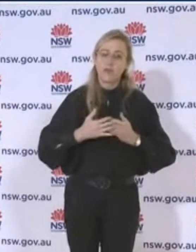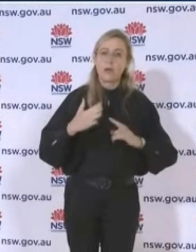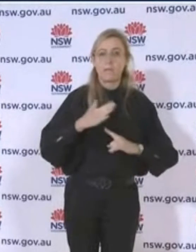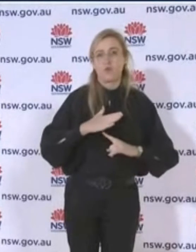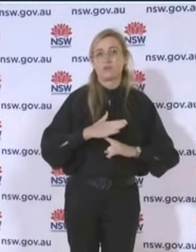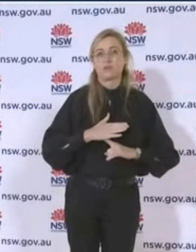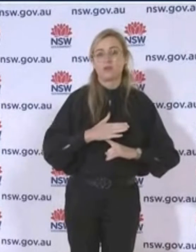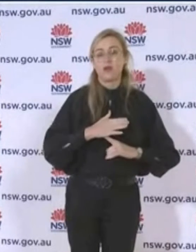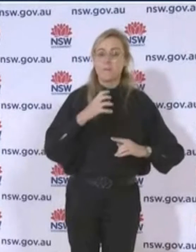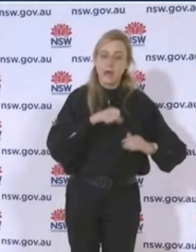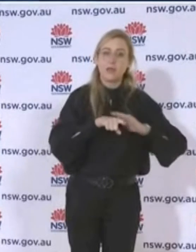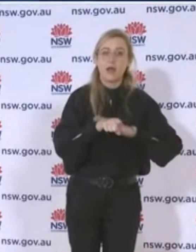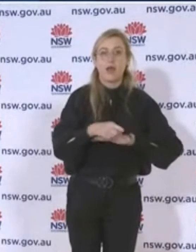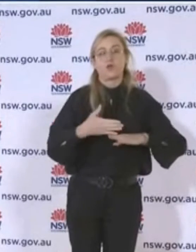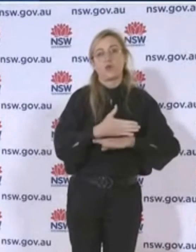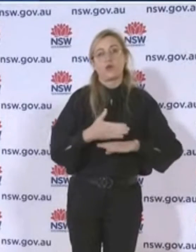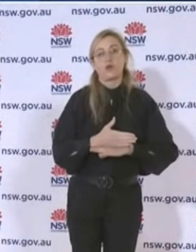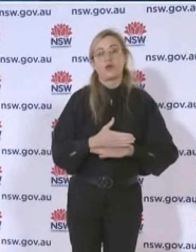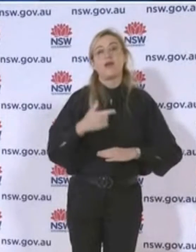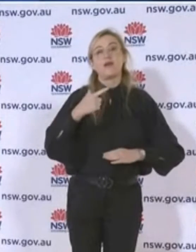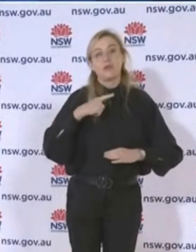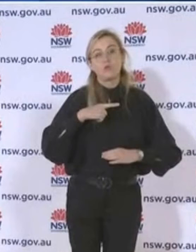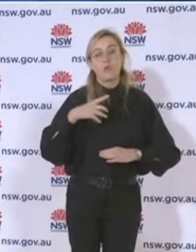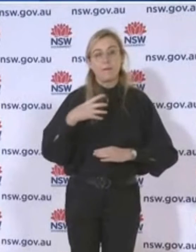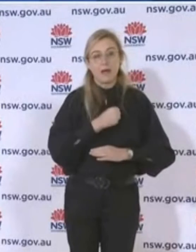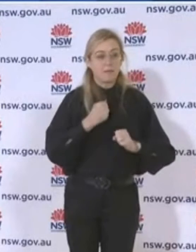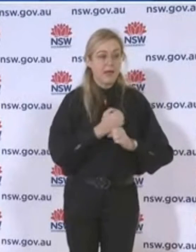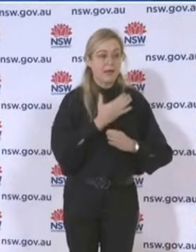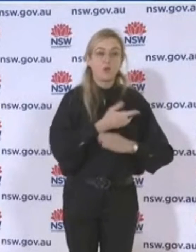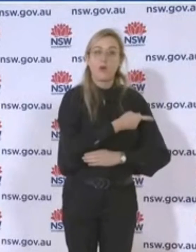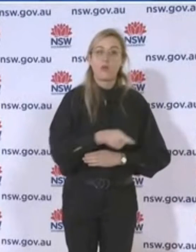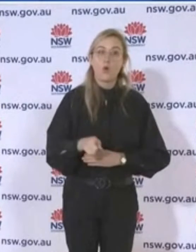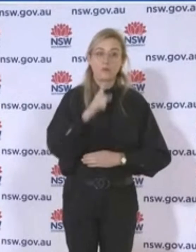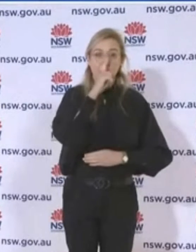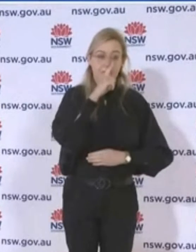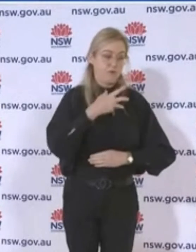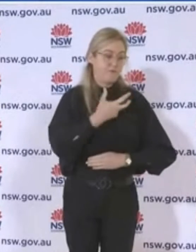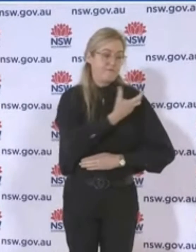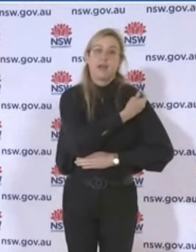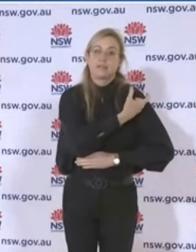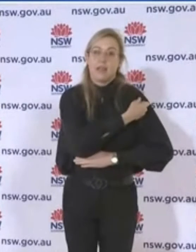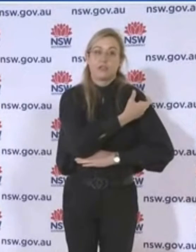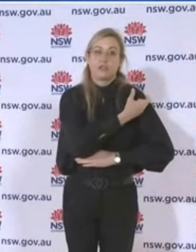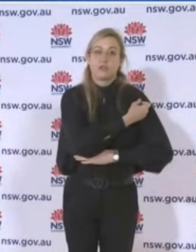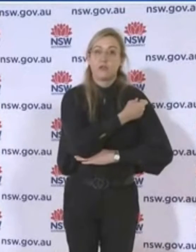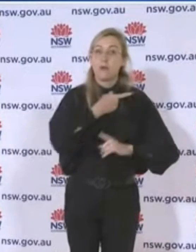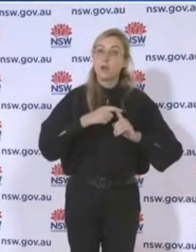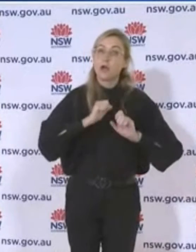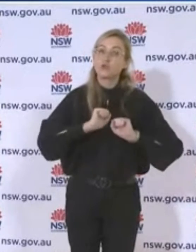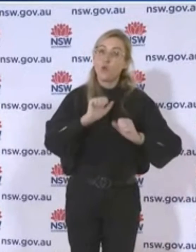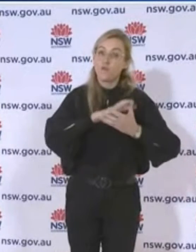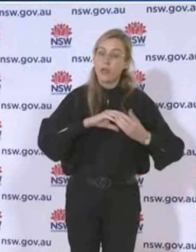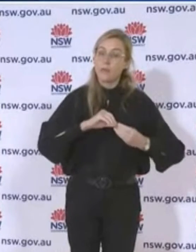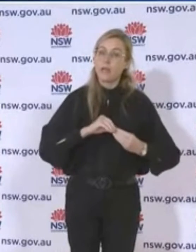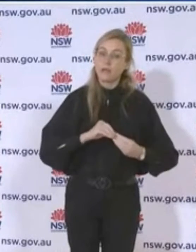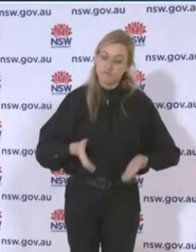work together, work with us to make sure we increase those vaccination rates, and that will keep everybody safe, including your own loved ones. That